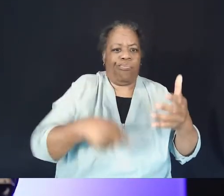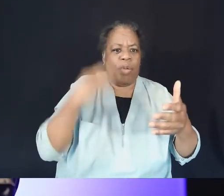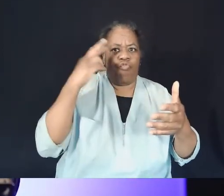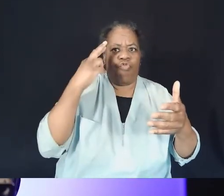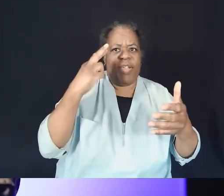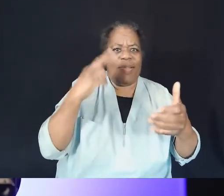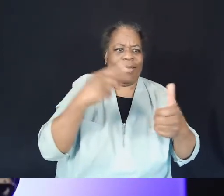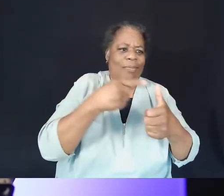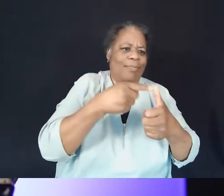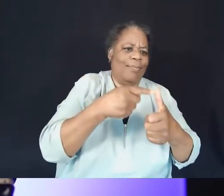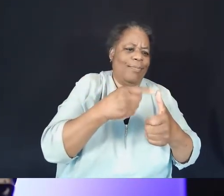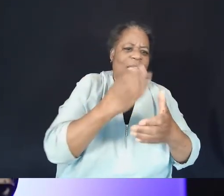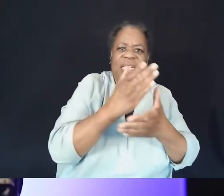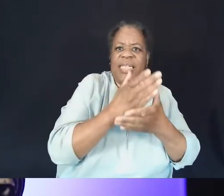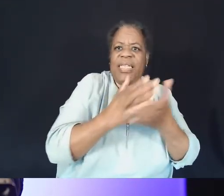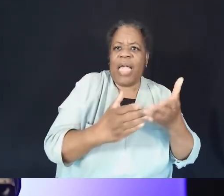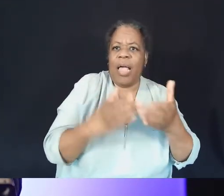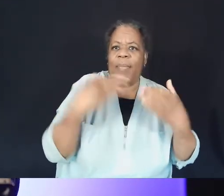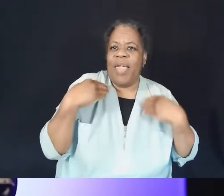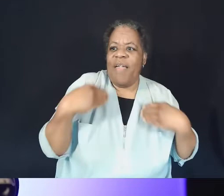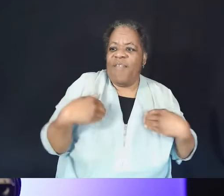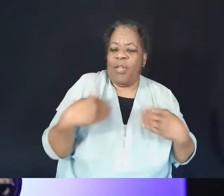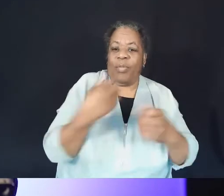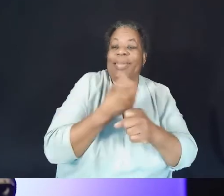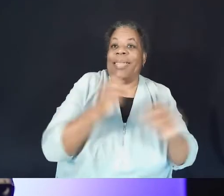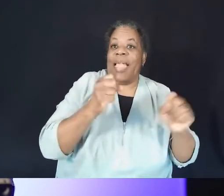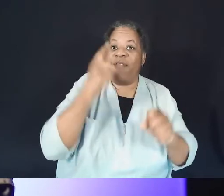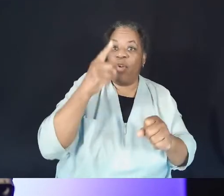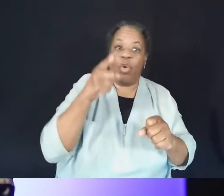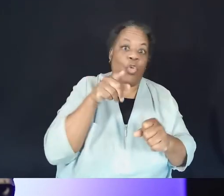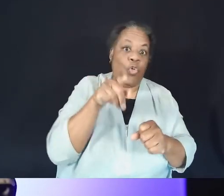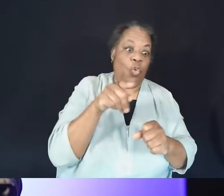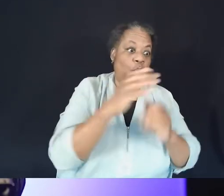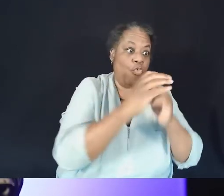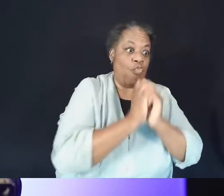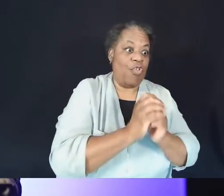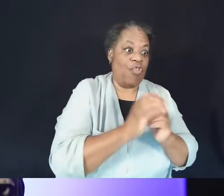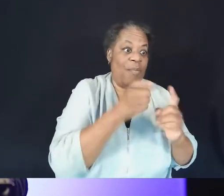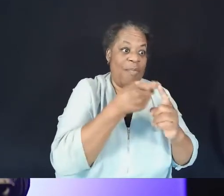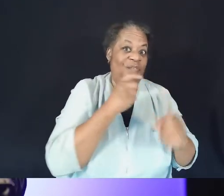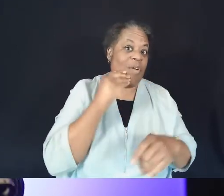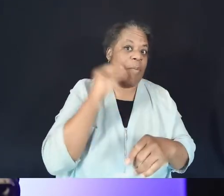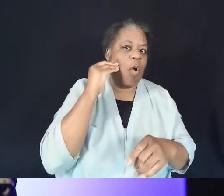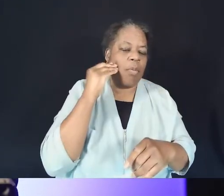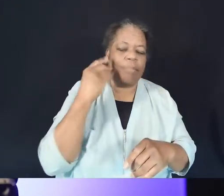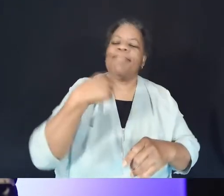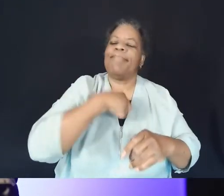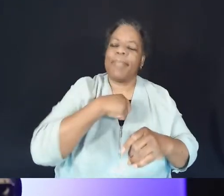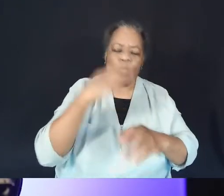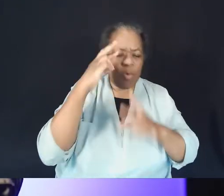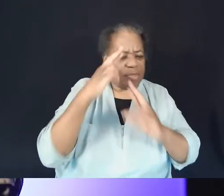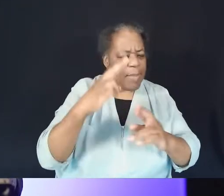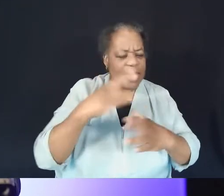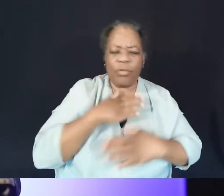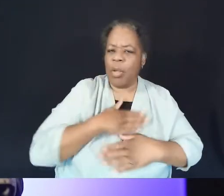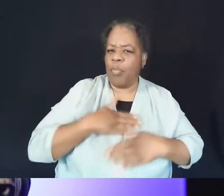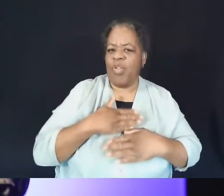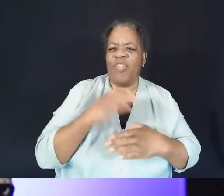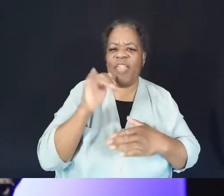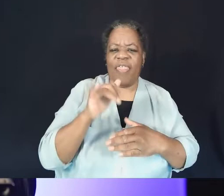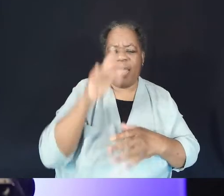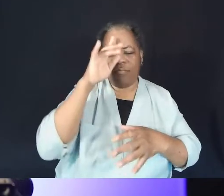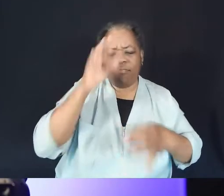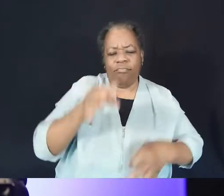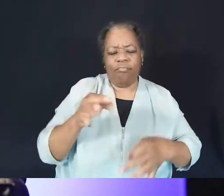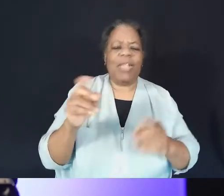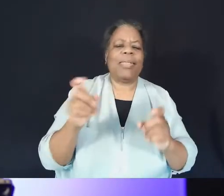for some, it is physically safer for you to worship from home. We respect and appreciate that and celebrate that. You